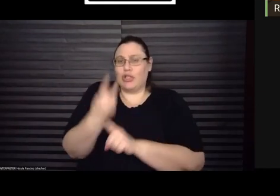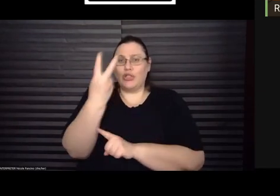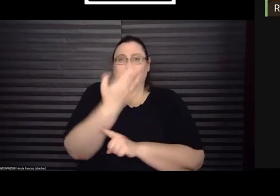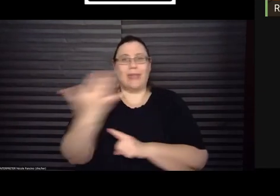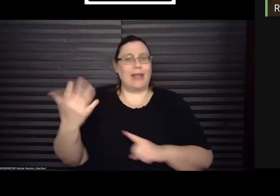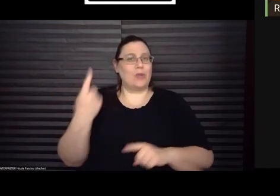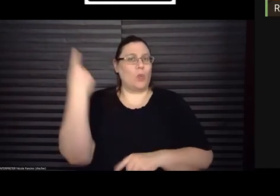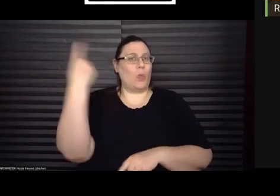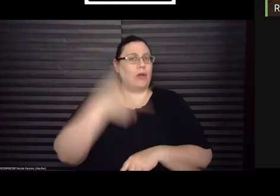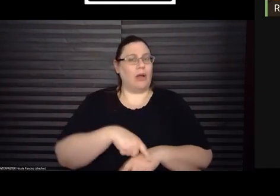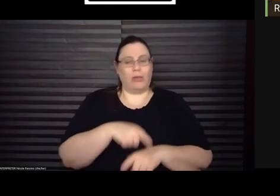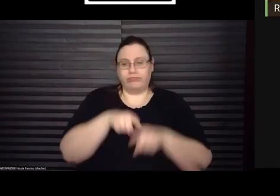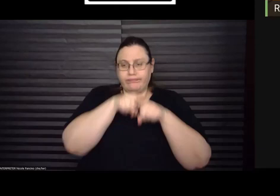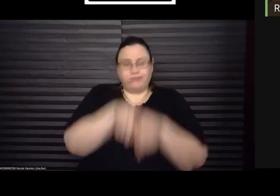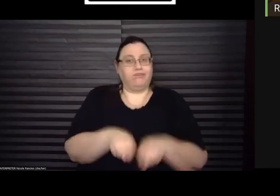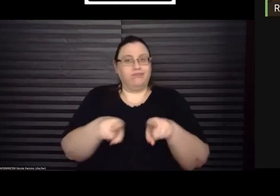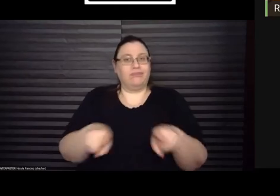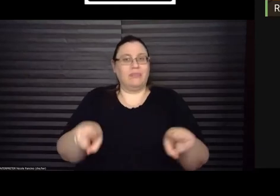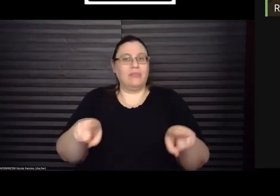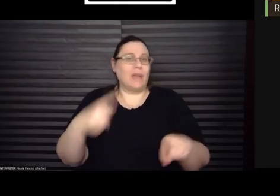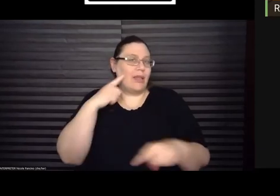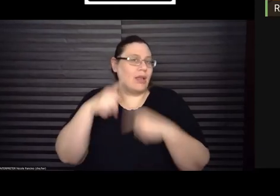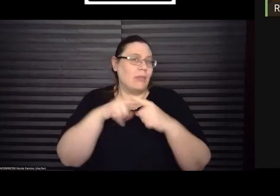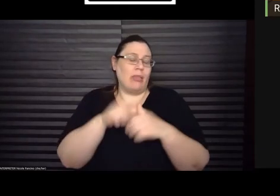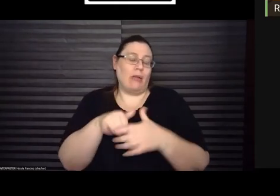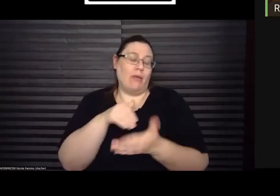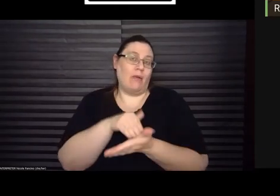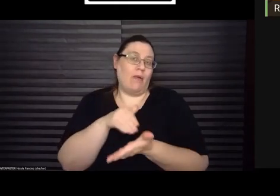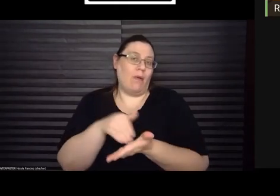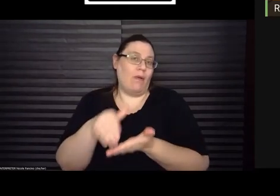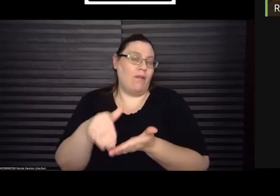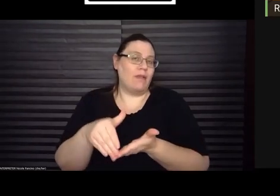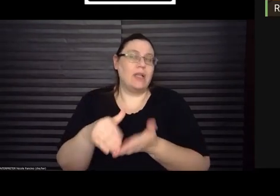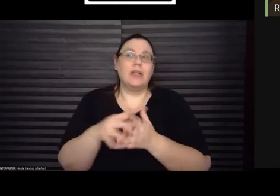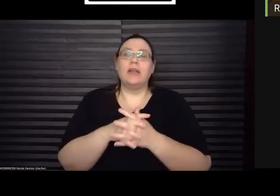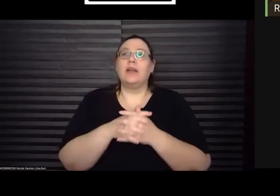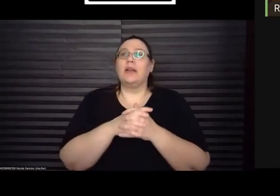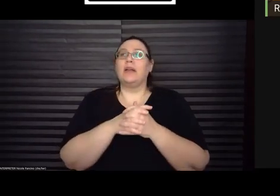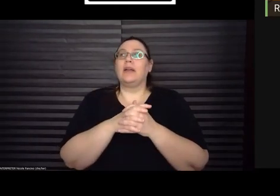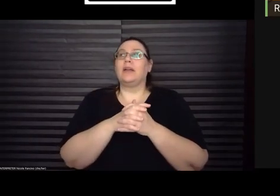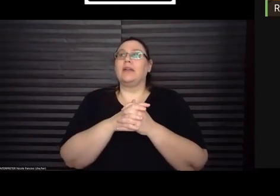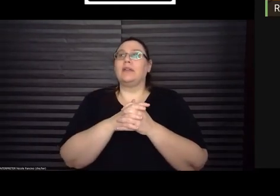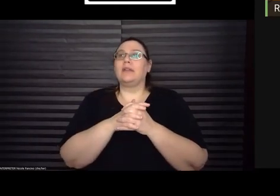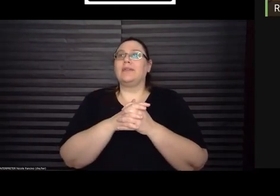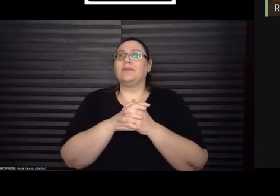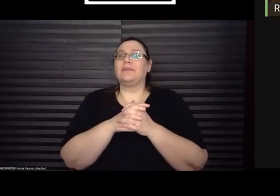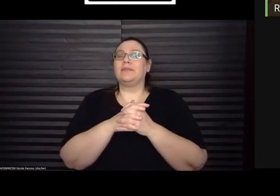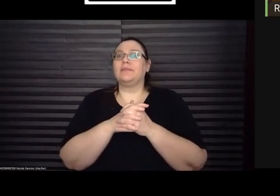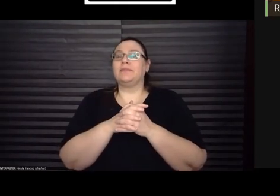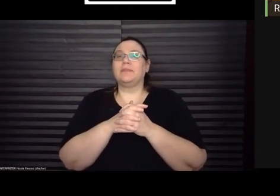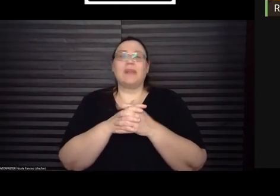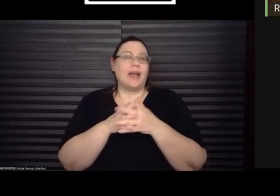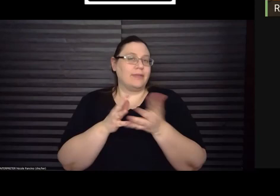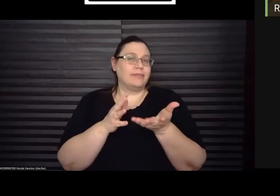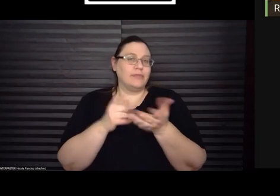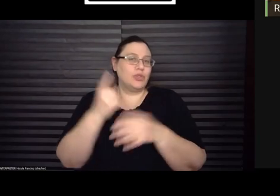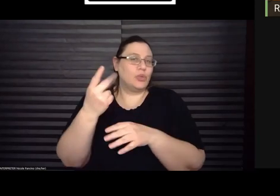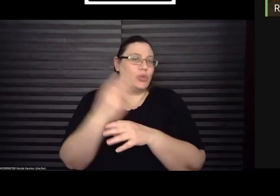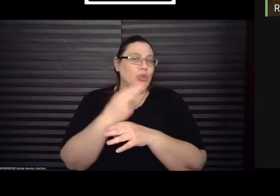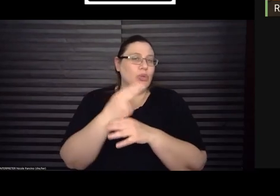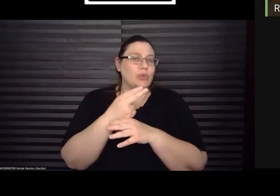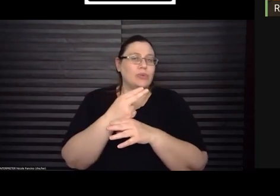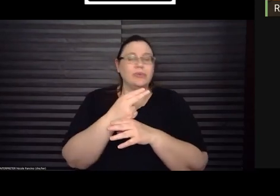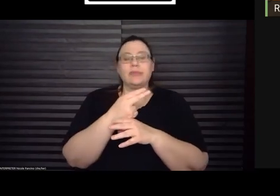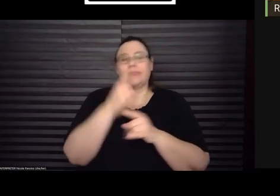is something I think about all the time. And, you know, I've always thought of it, and you